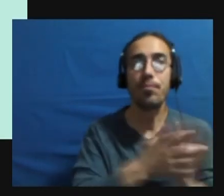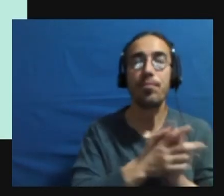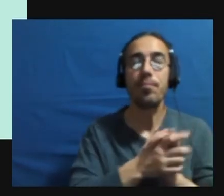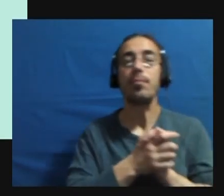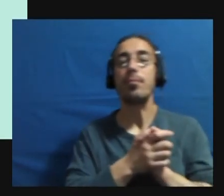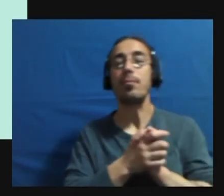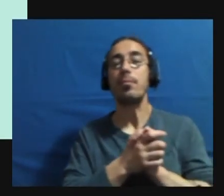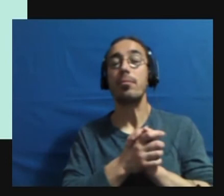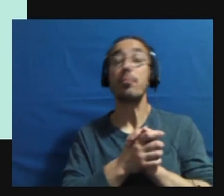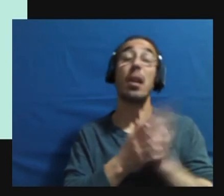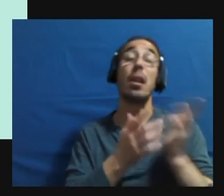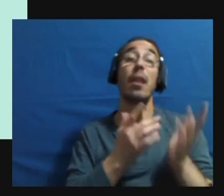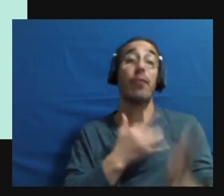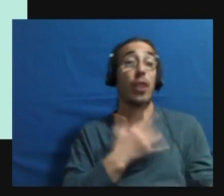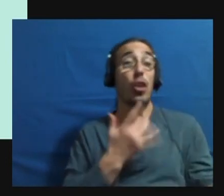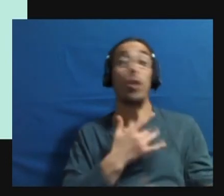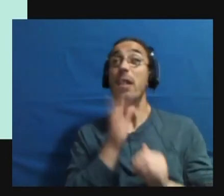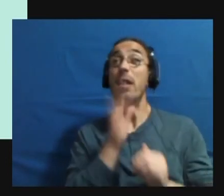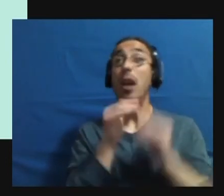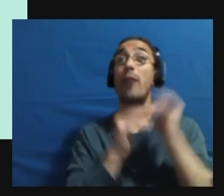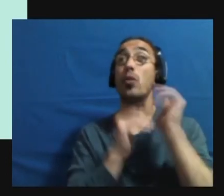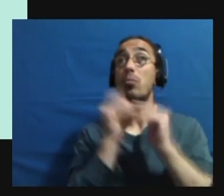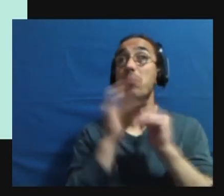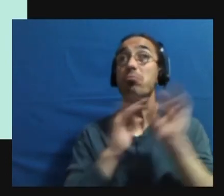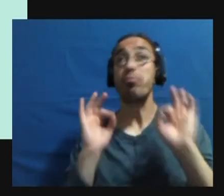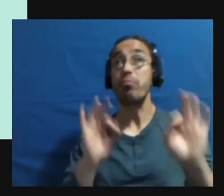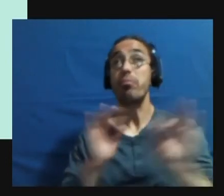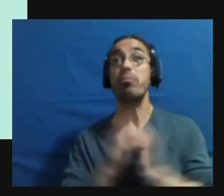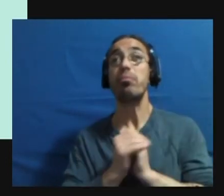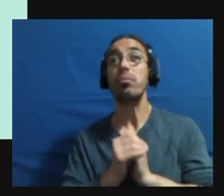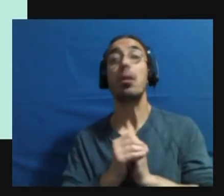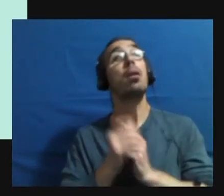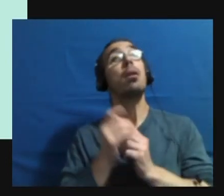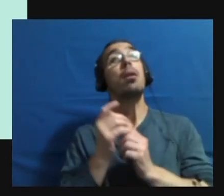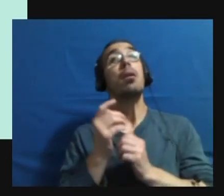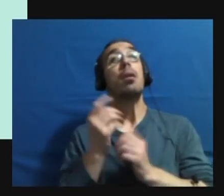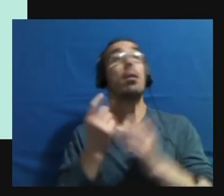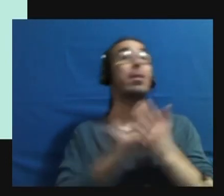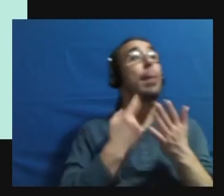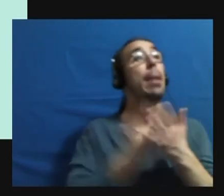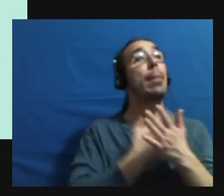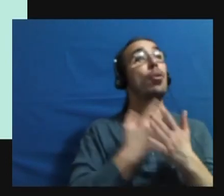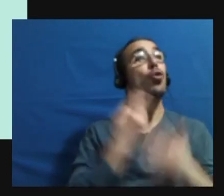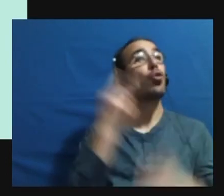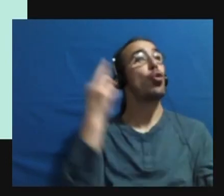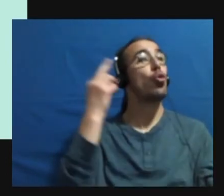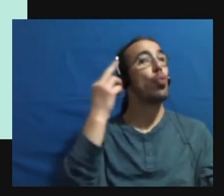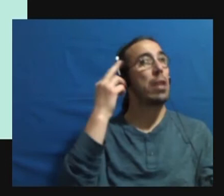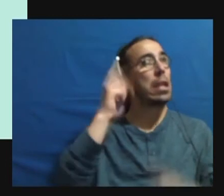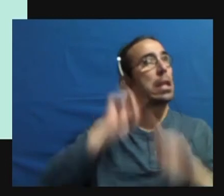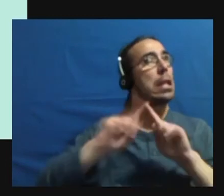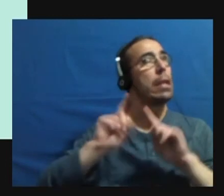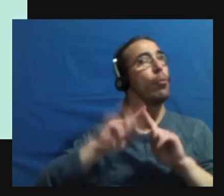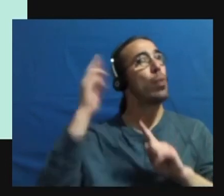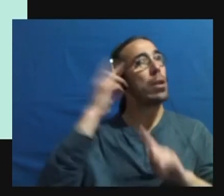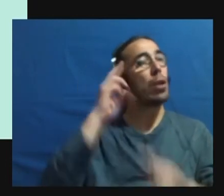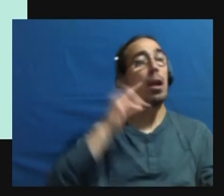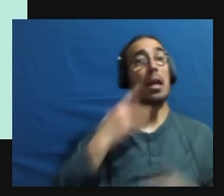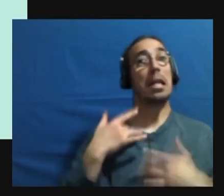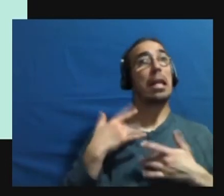comforting. So there's all, there's relational reasons and there's sensory reasons, but